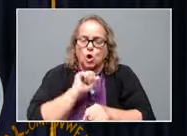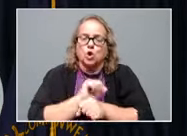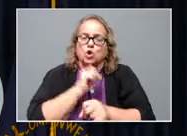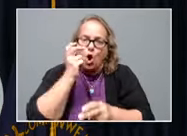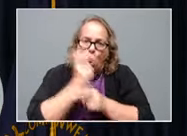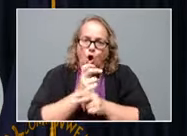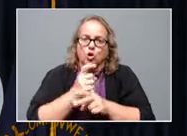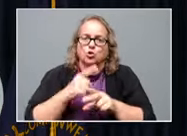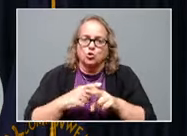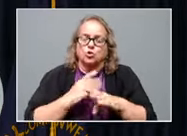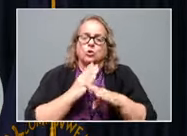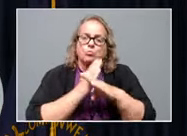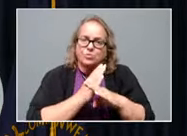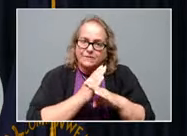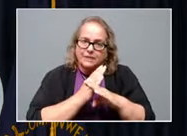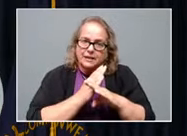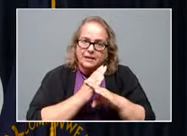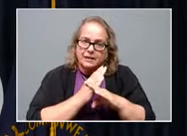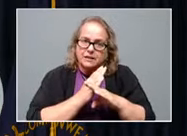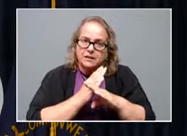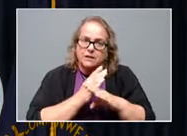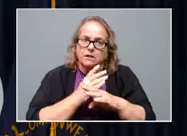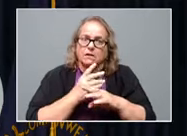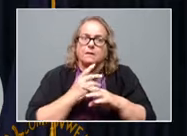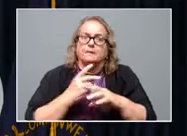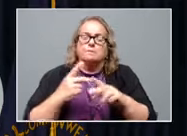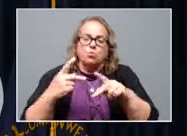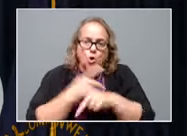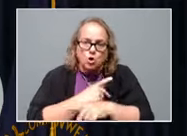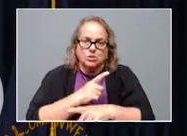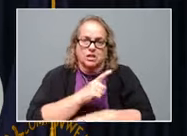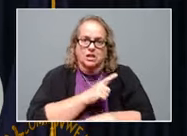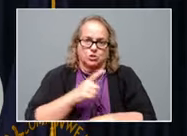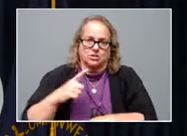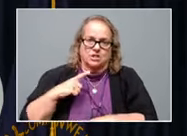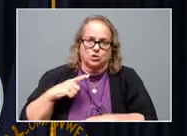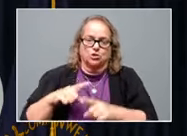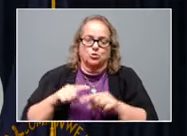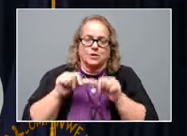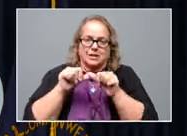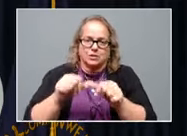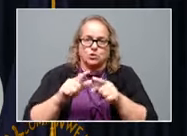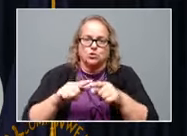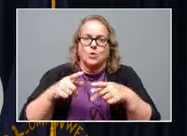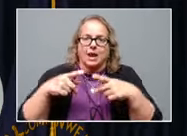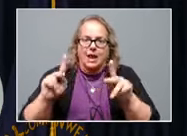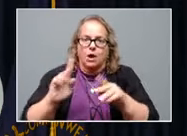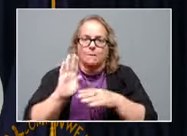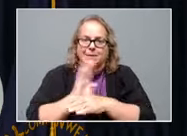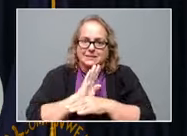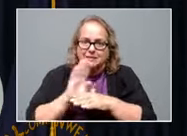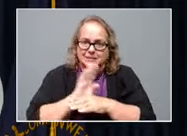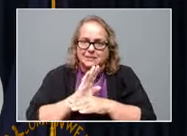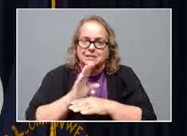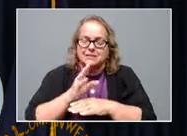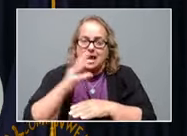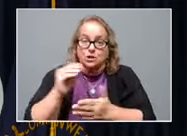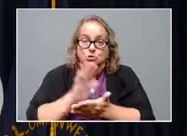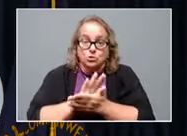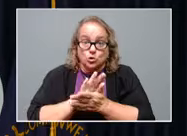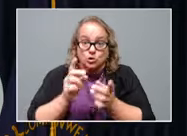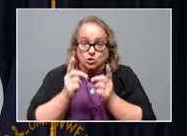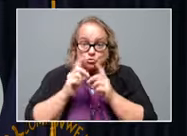prevent worse legislation, to continue to allow businesses and school districts to